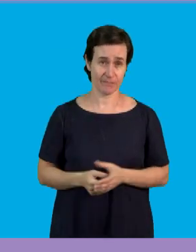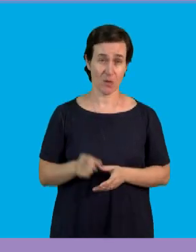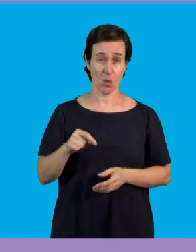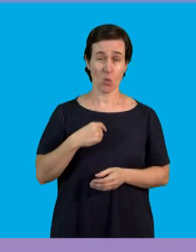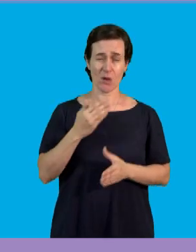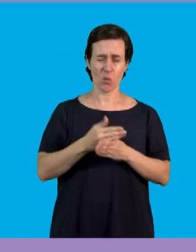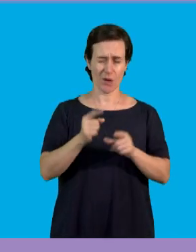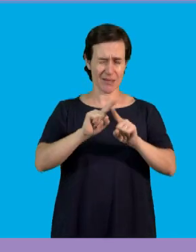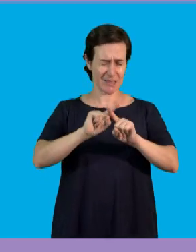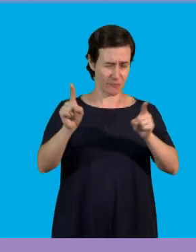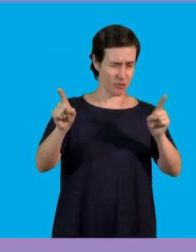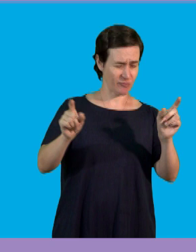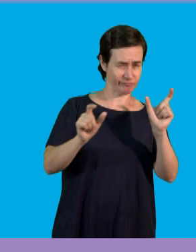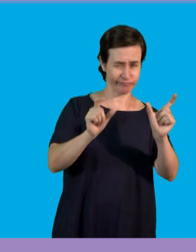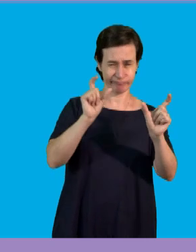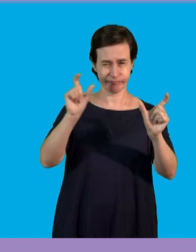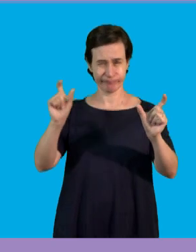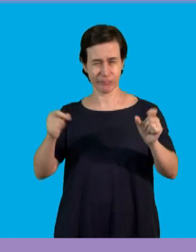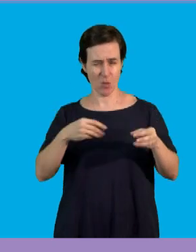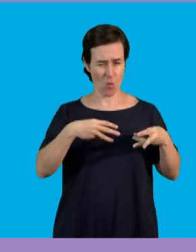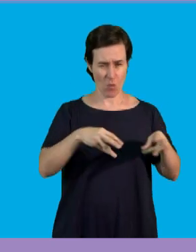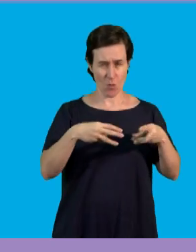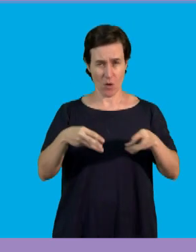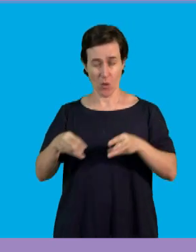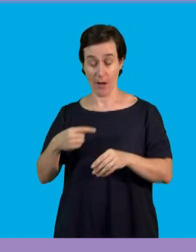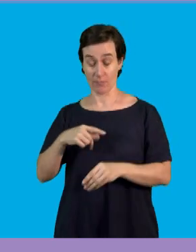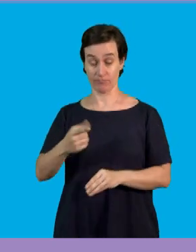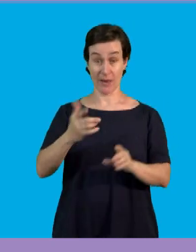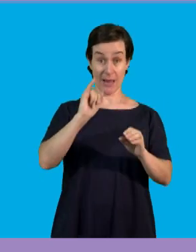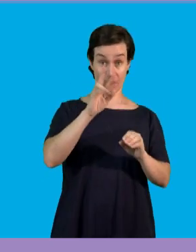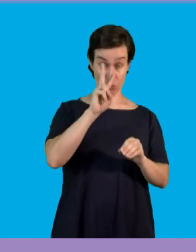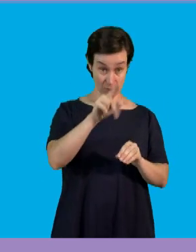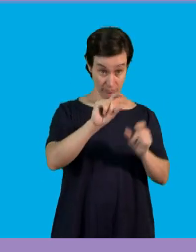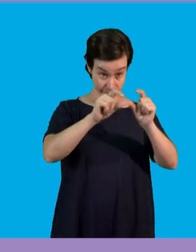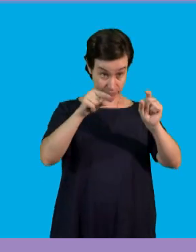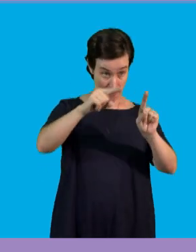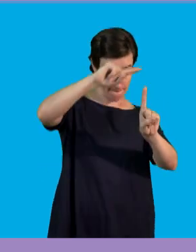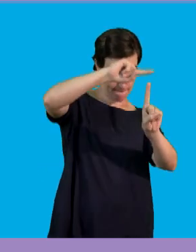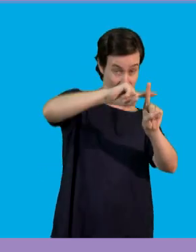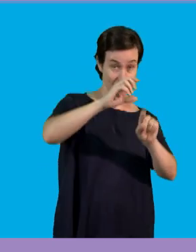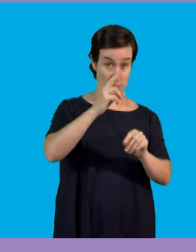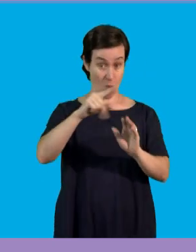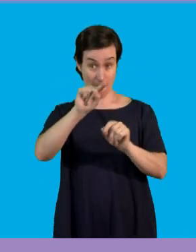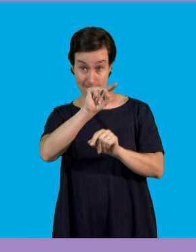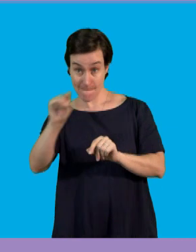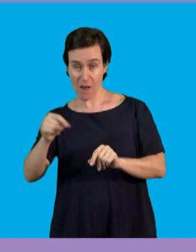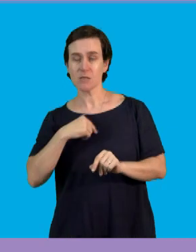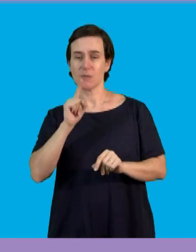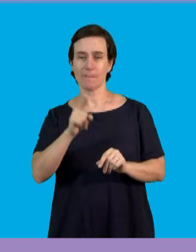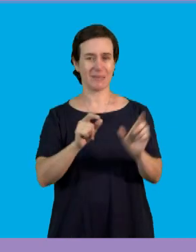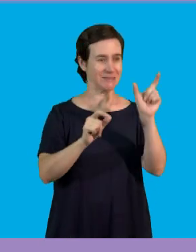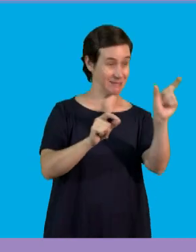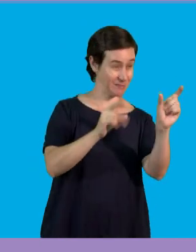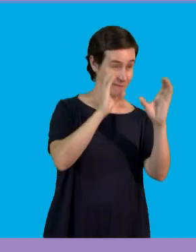with multiple operations, remember to work on either sides of the addition and subtraction. So when